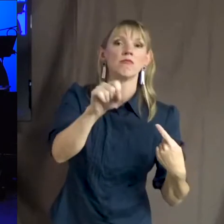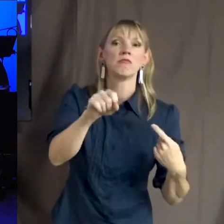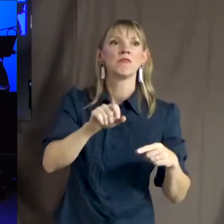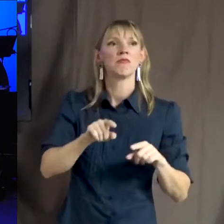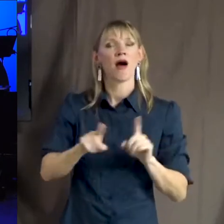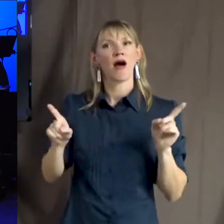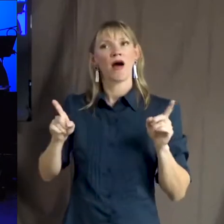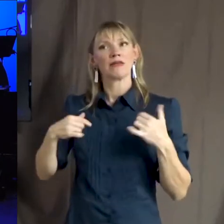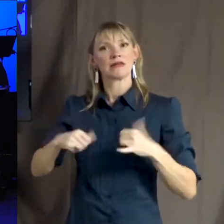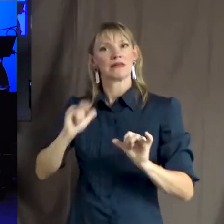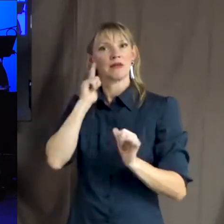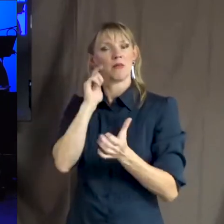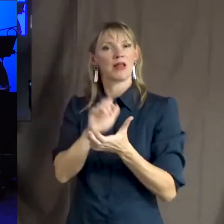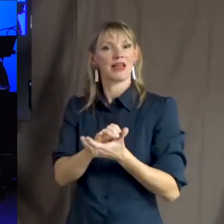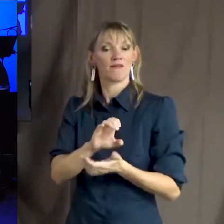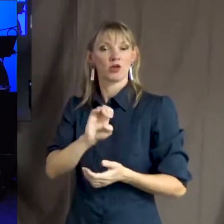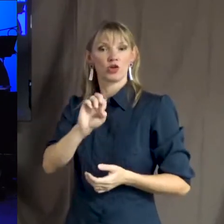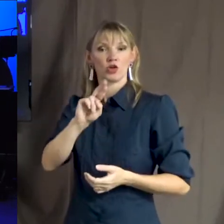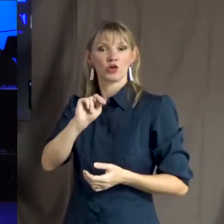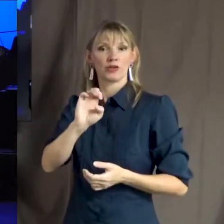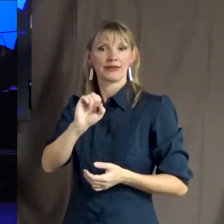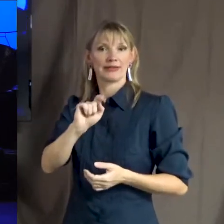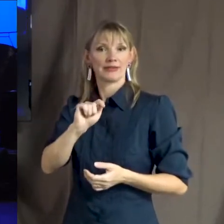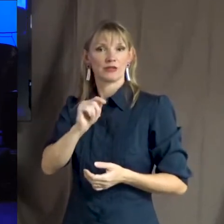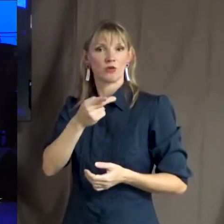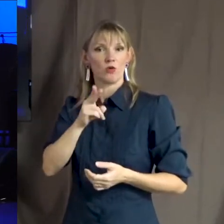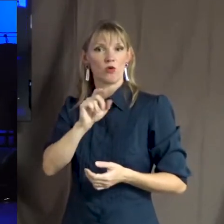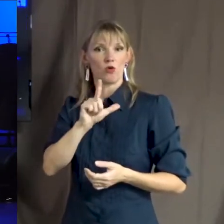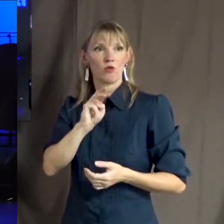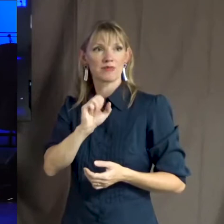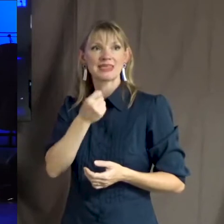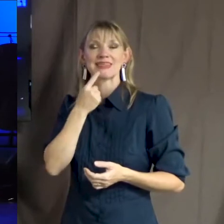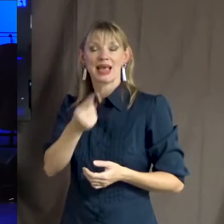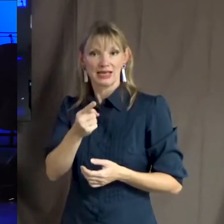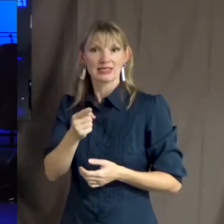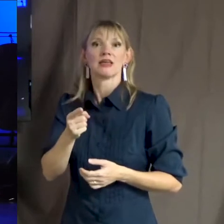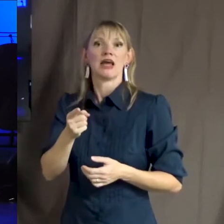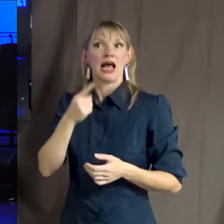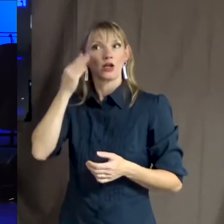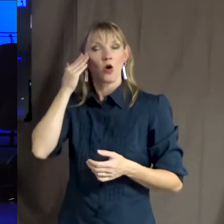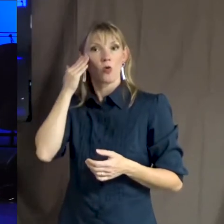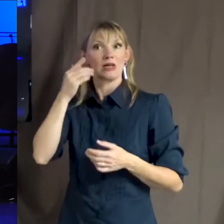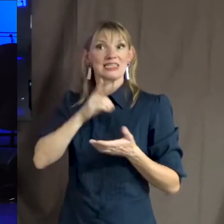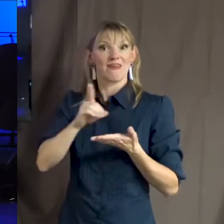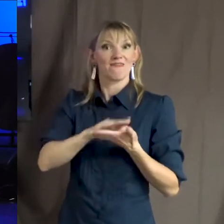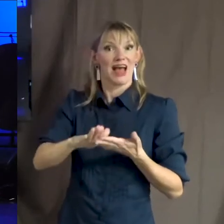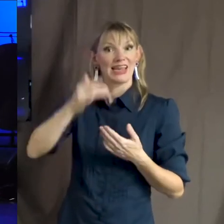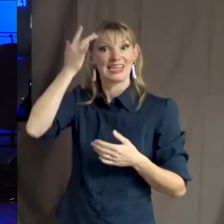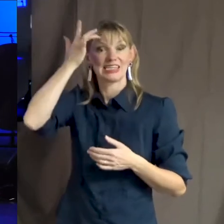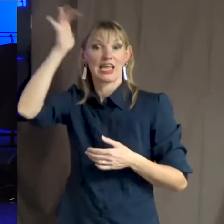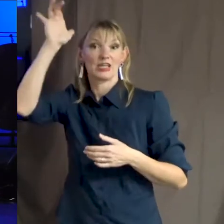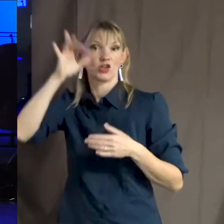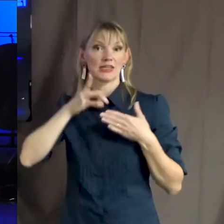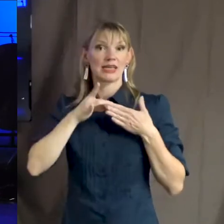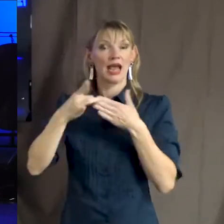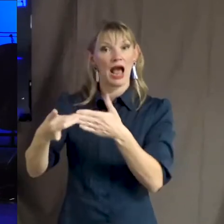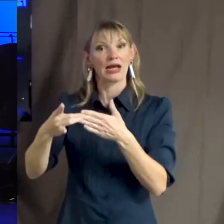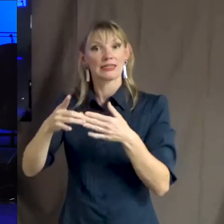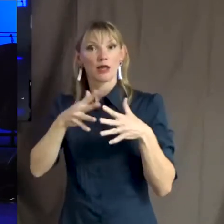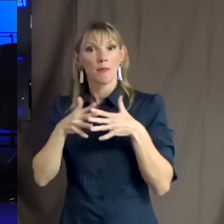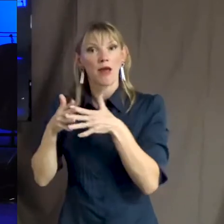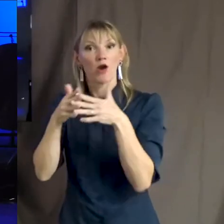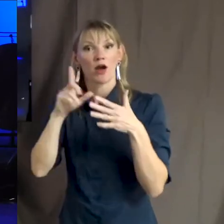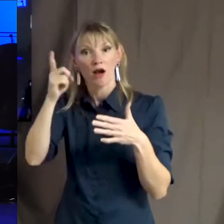what Ernest Holmes said. He said, "I know that divine intelligence governs the destiny of the United States of America, directing the thought